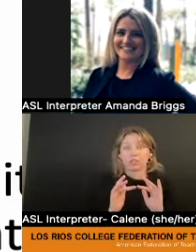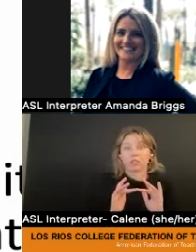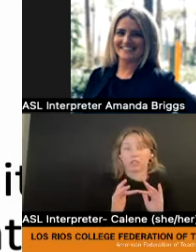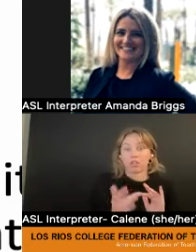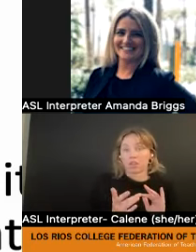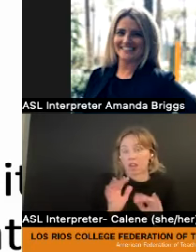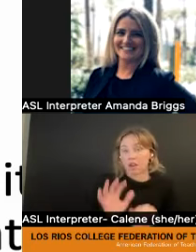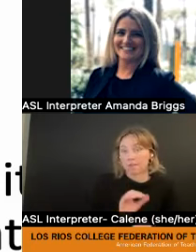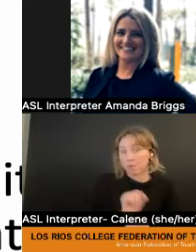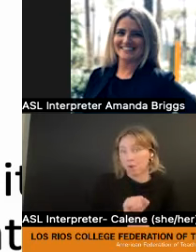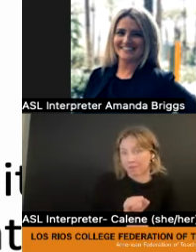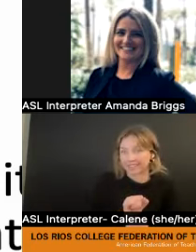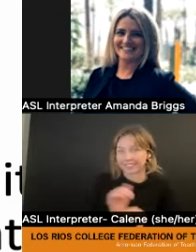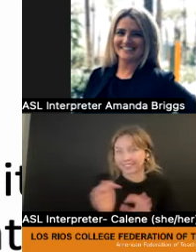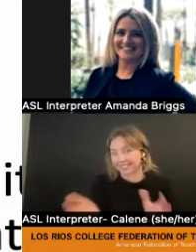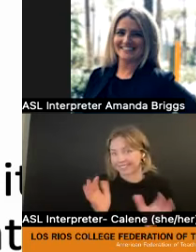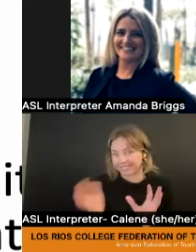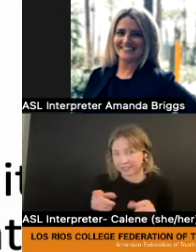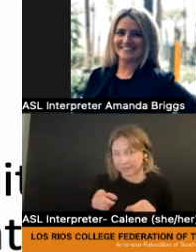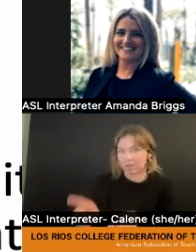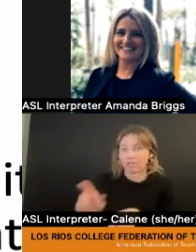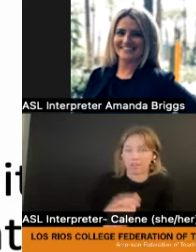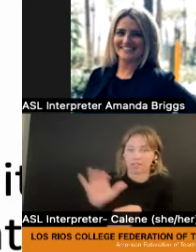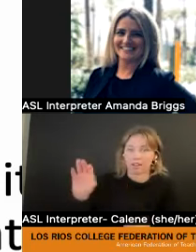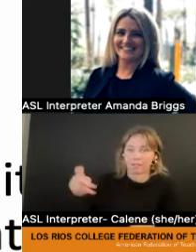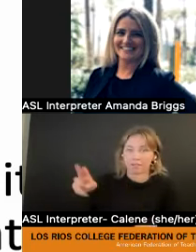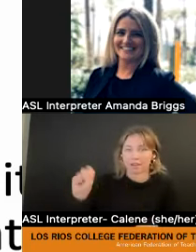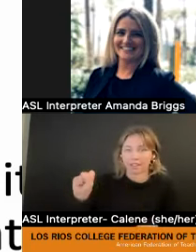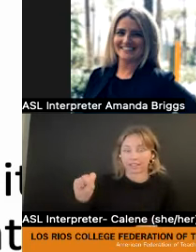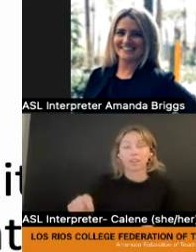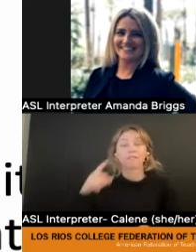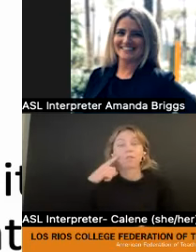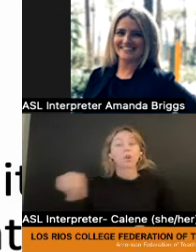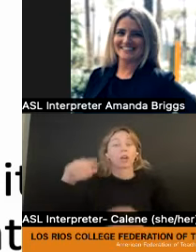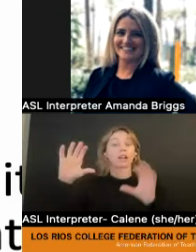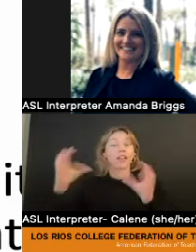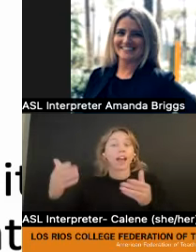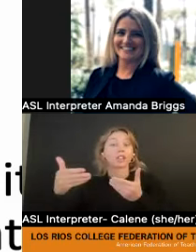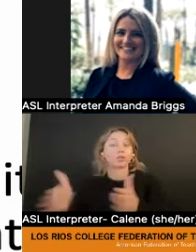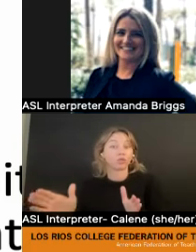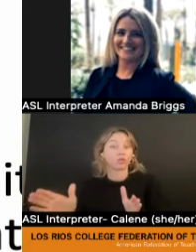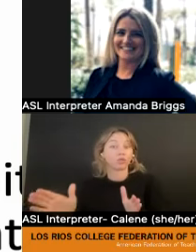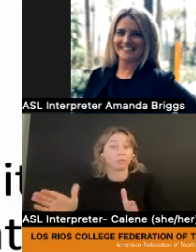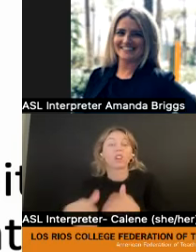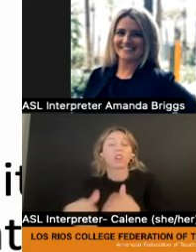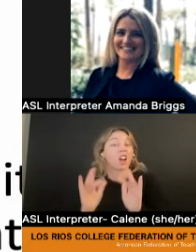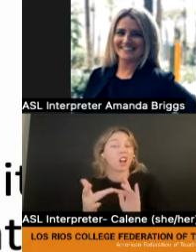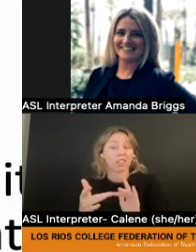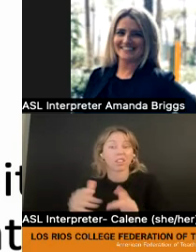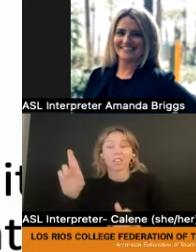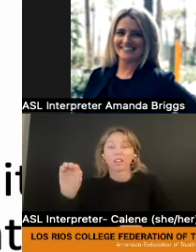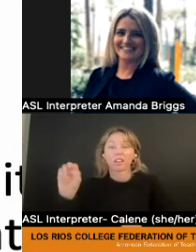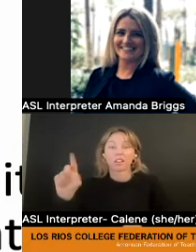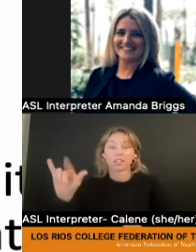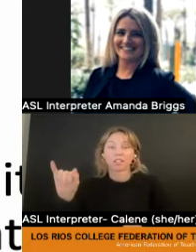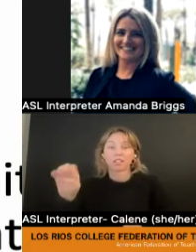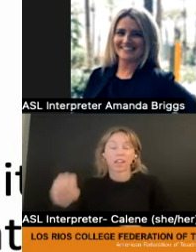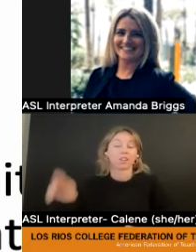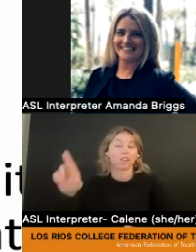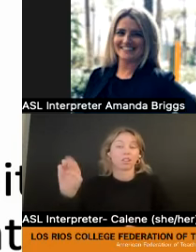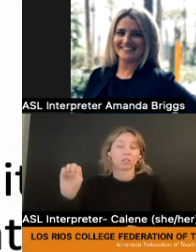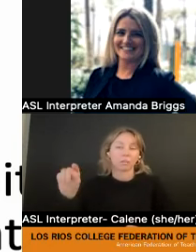appointments. For those of us on the classroom side, online and remote is the same thing. They're synonymous. So I just really